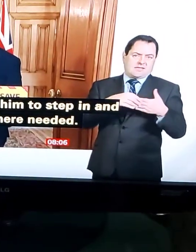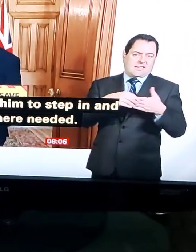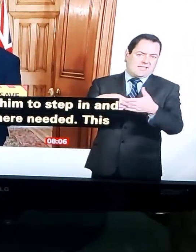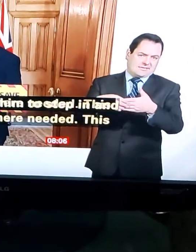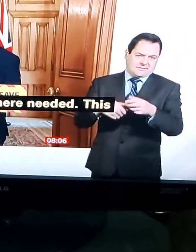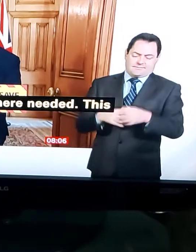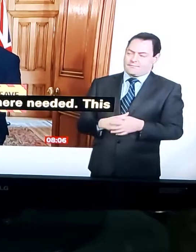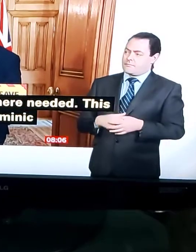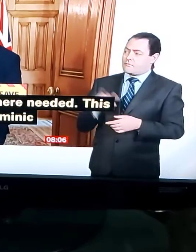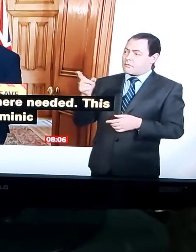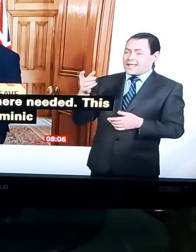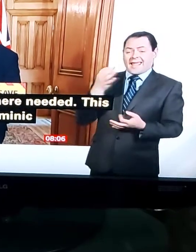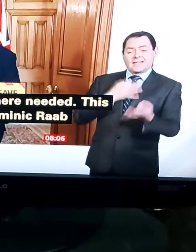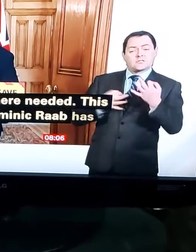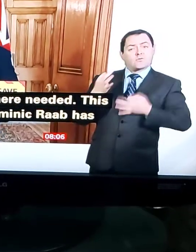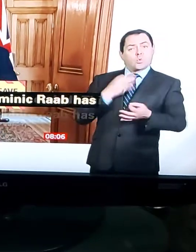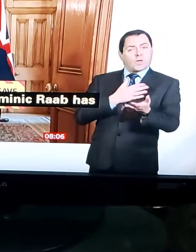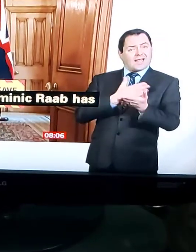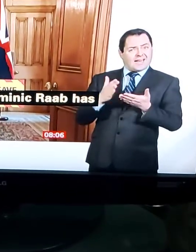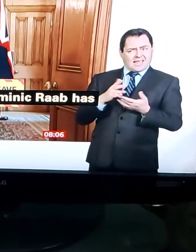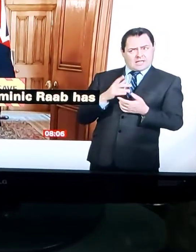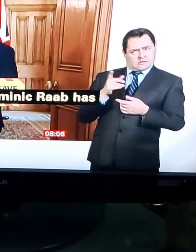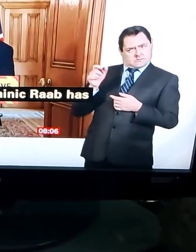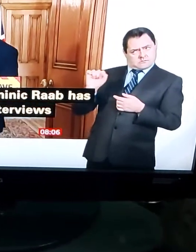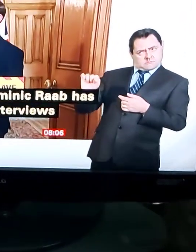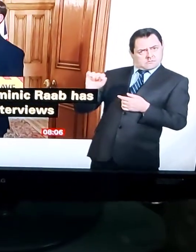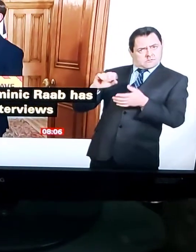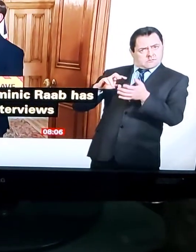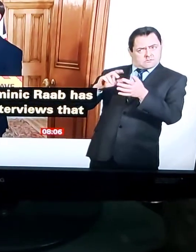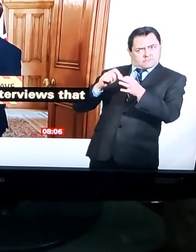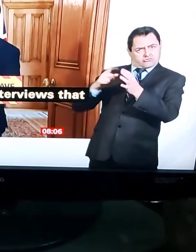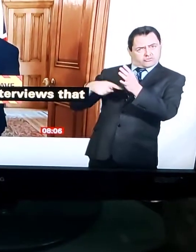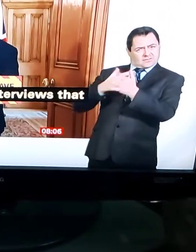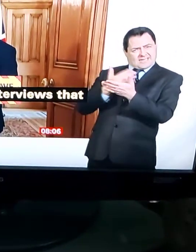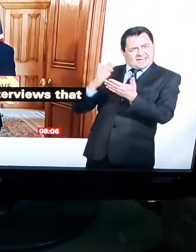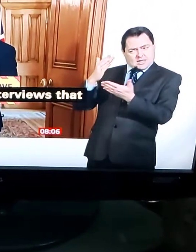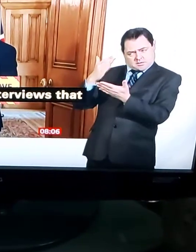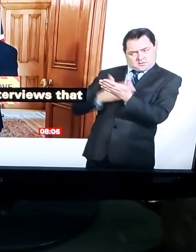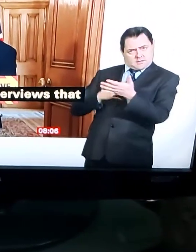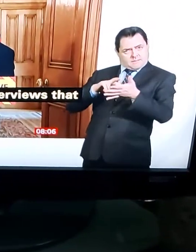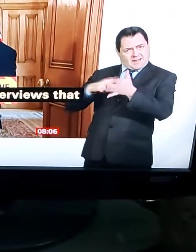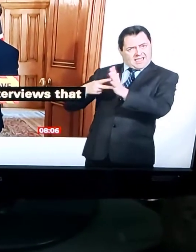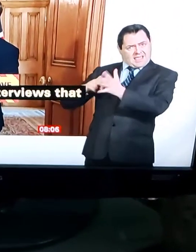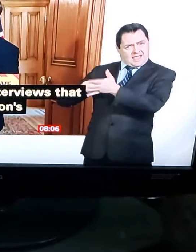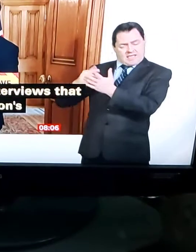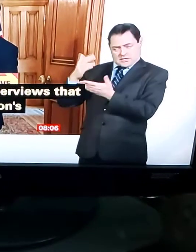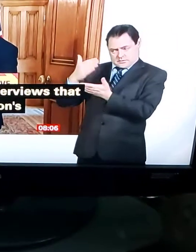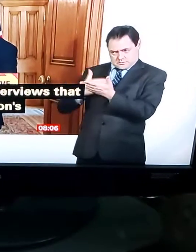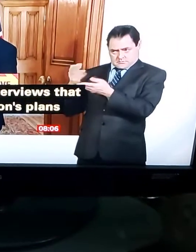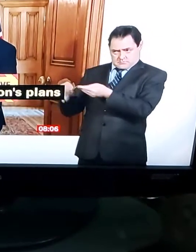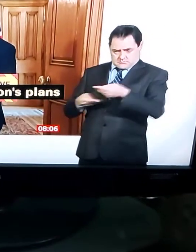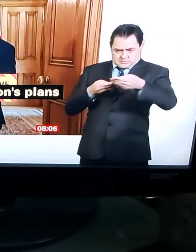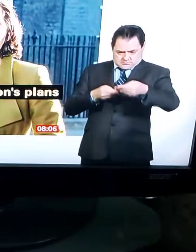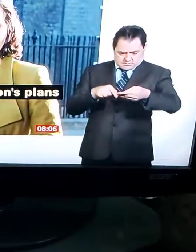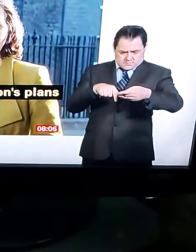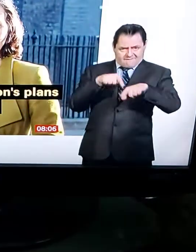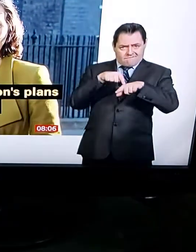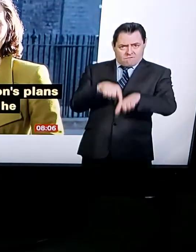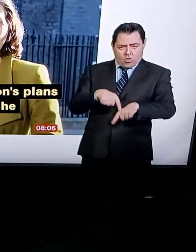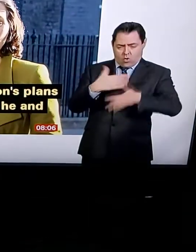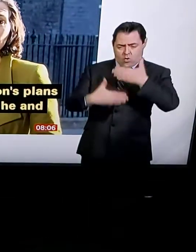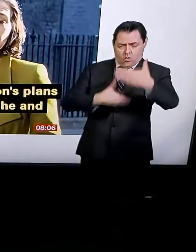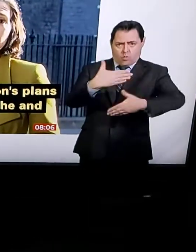in interviews that it is still Boris Johnson's plans, Boris Johnson's instructions that he and other senior ministers, the cabinet, will be carrying out,